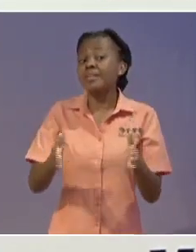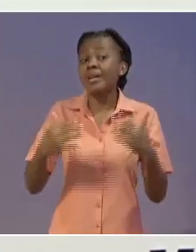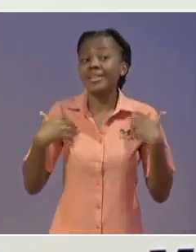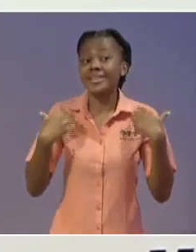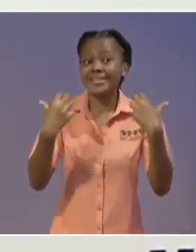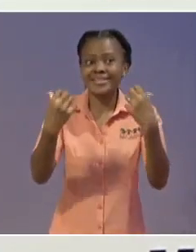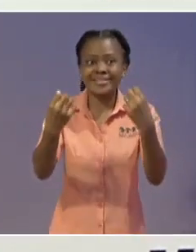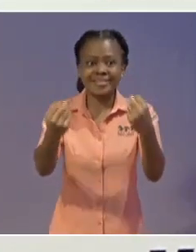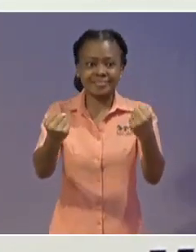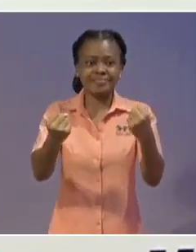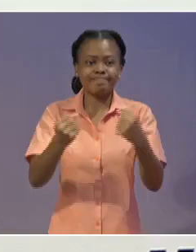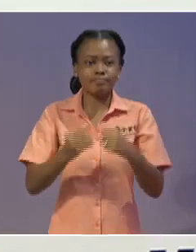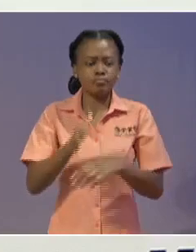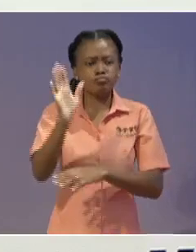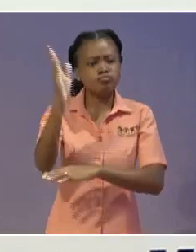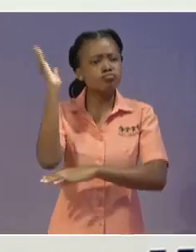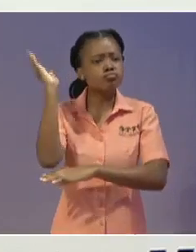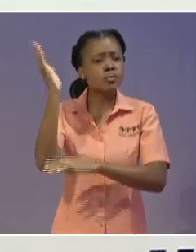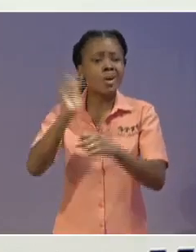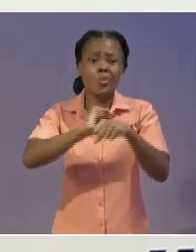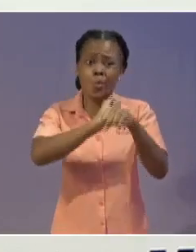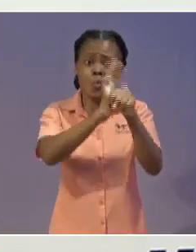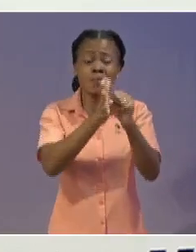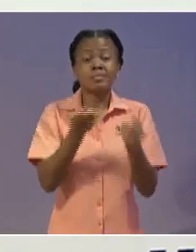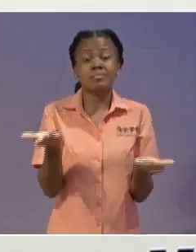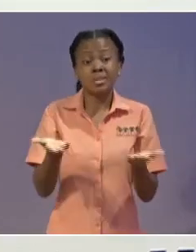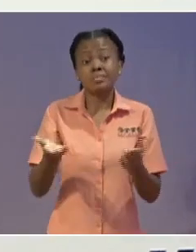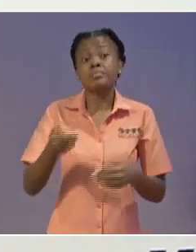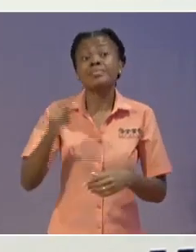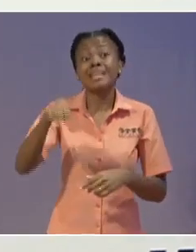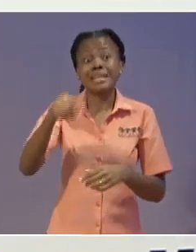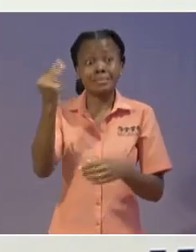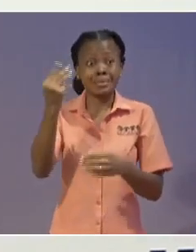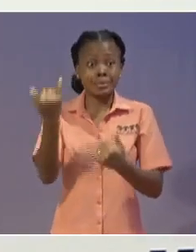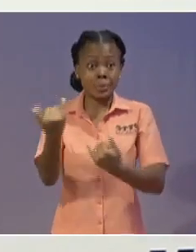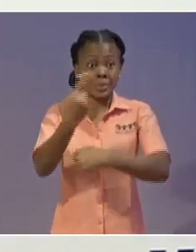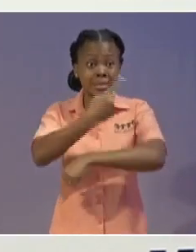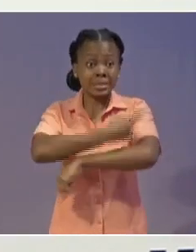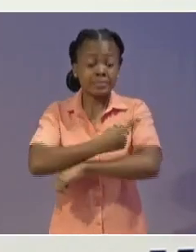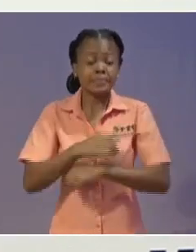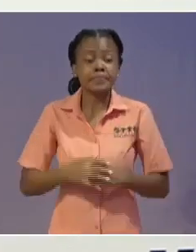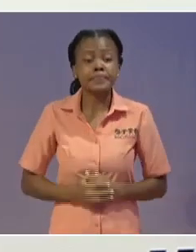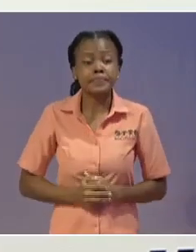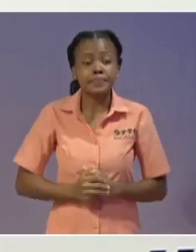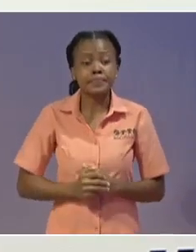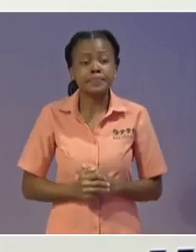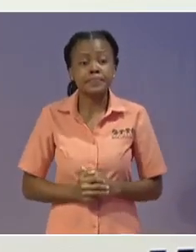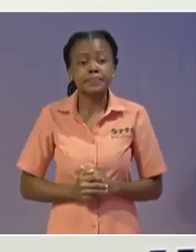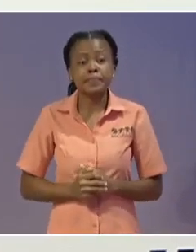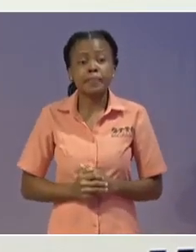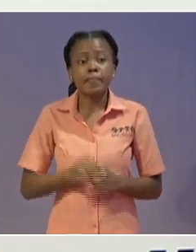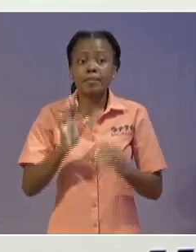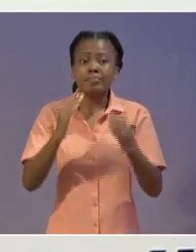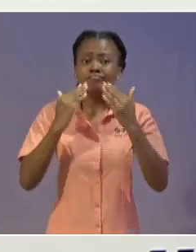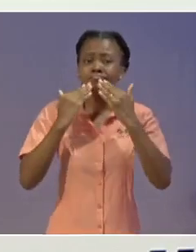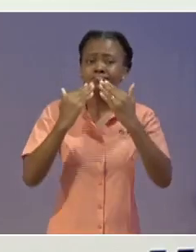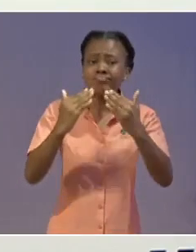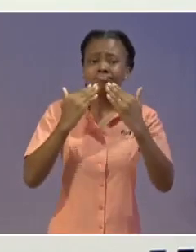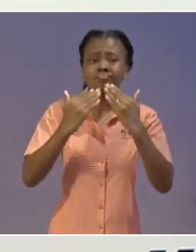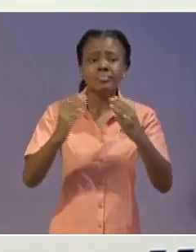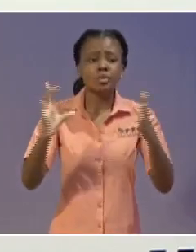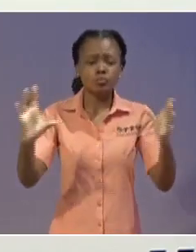COVID 19 response for Monday, 10th January 2022. We do thank you for joining us